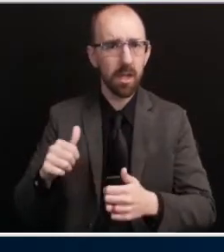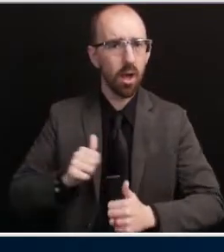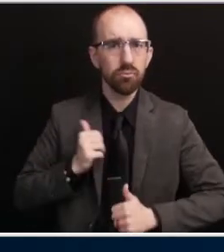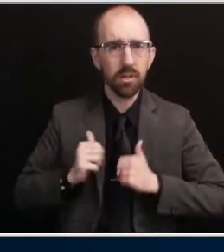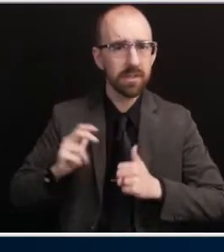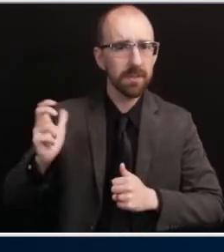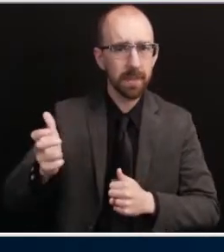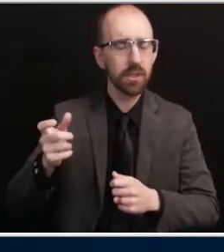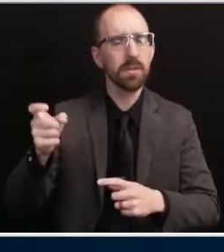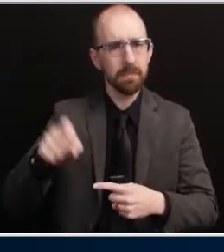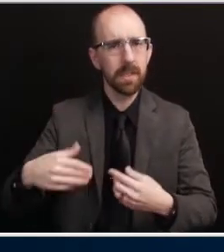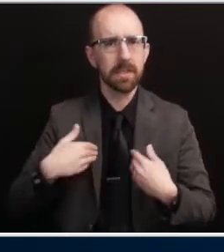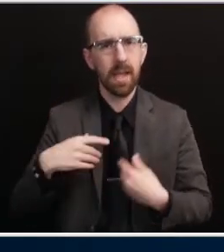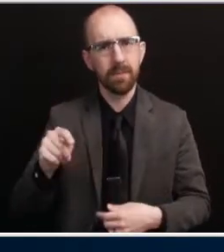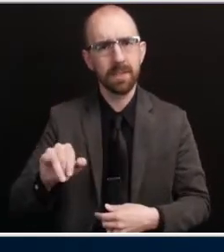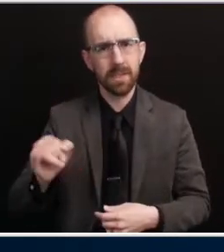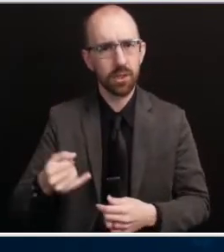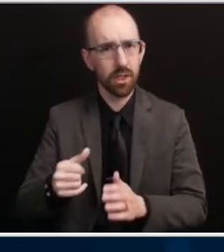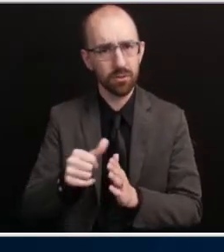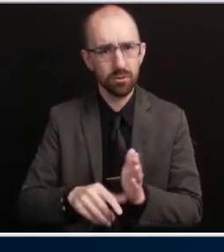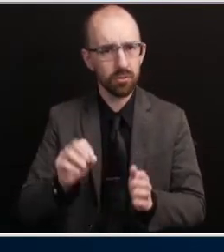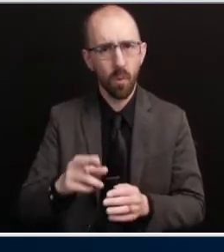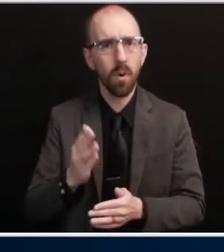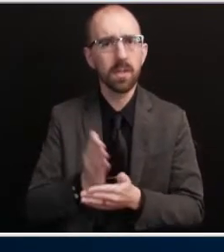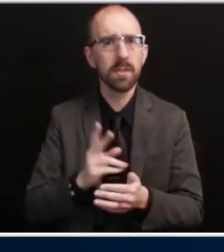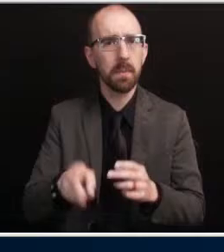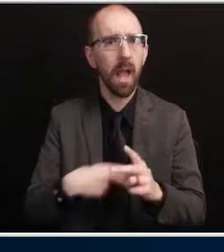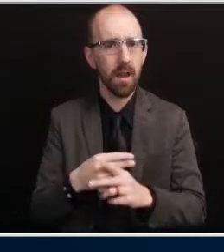to have Tommy John surgery or some kind of repair?